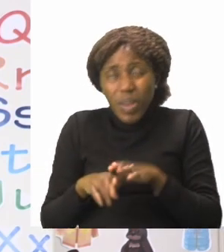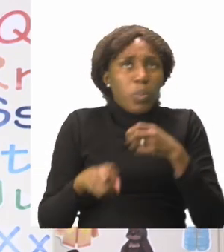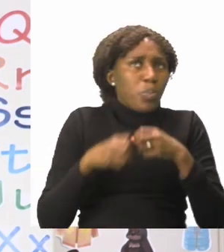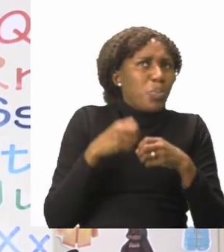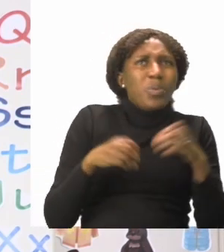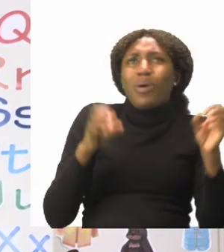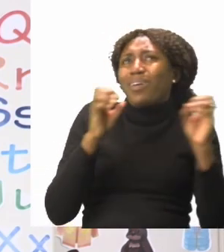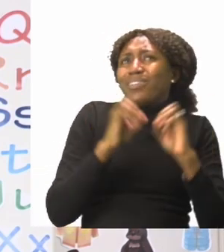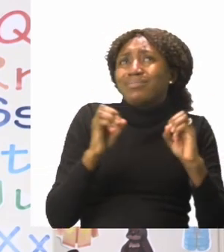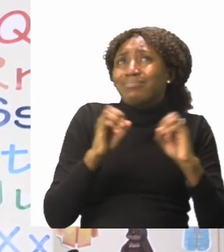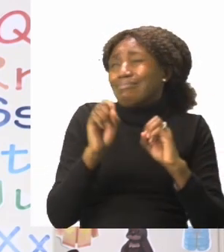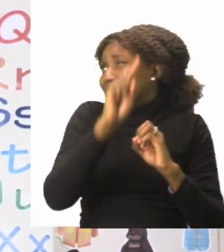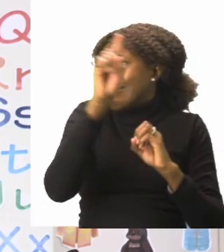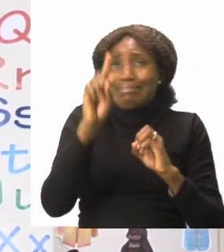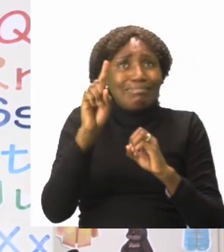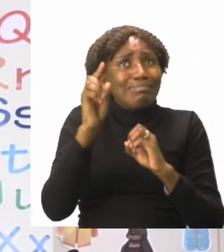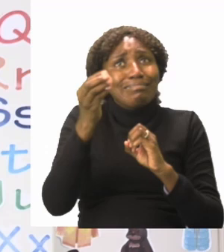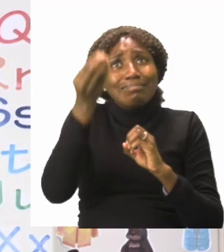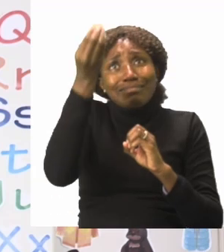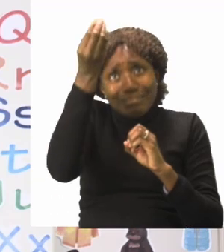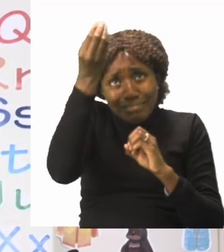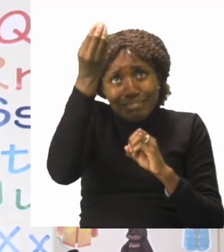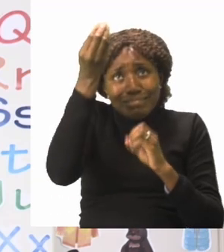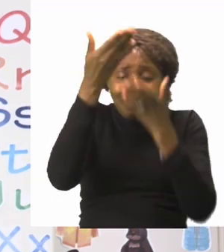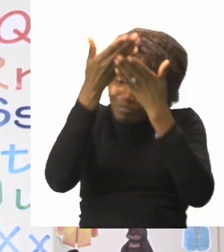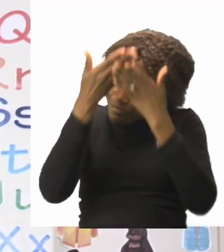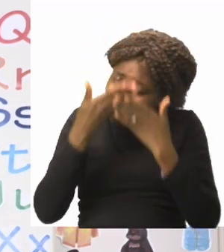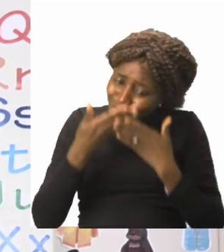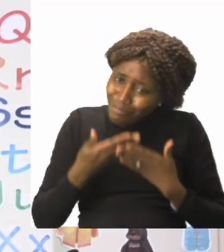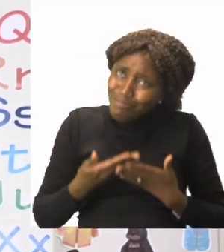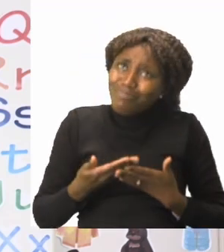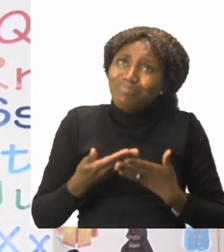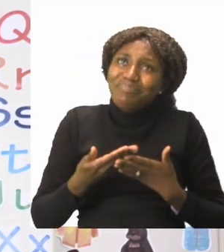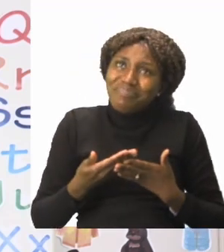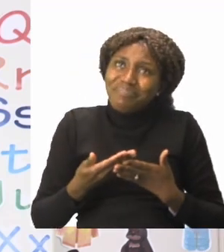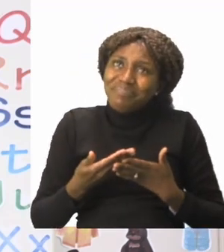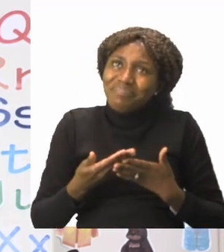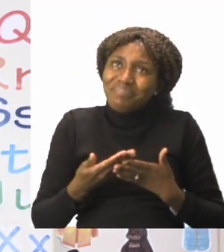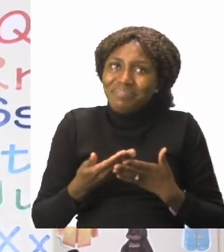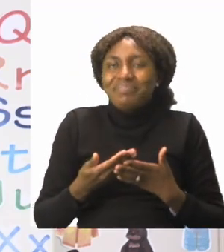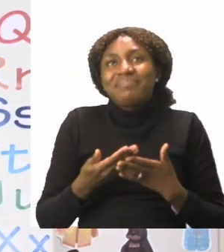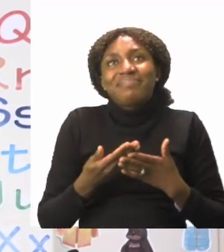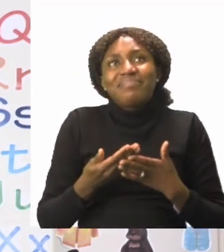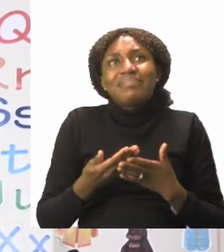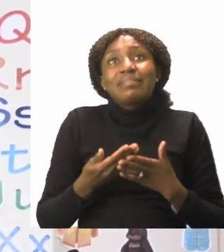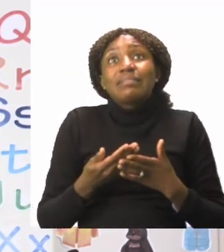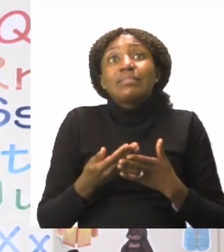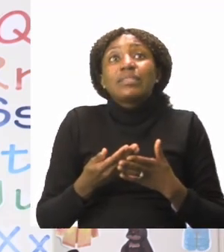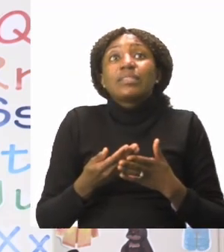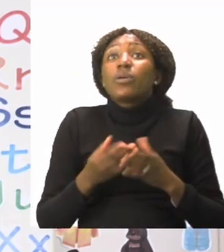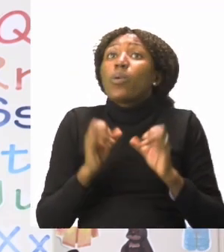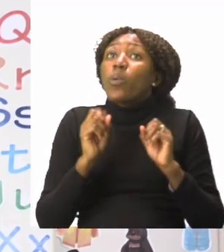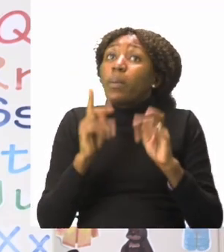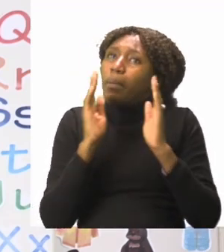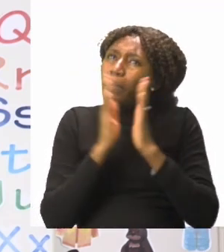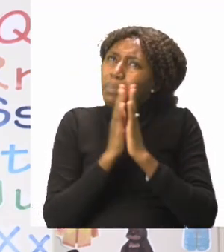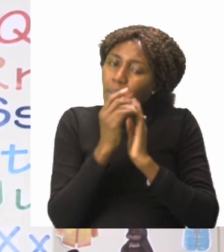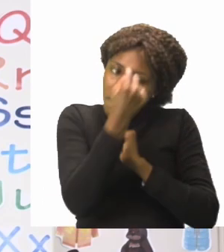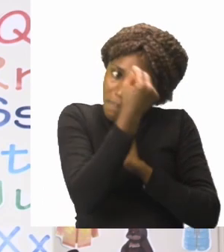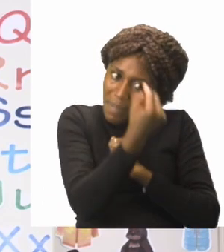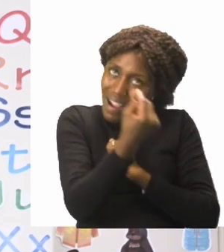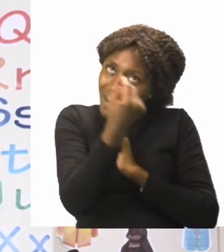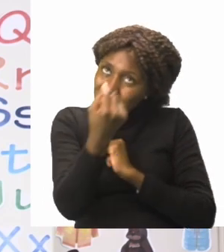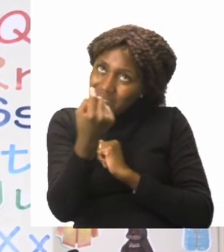understand, that's okay. You can ask an adult for help. But make sure that you finish your